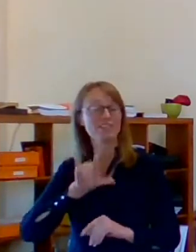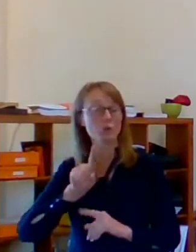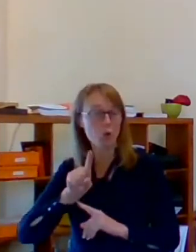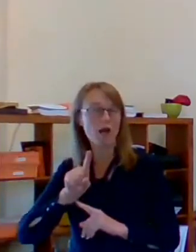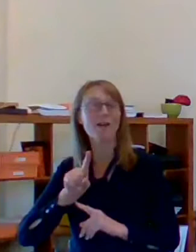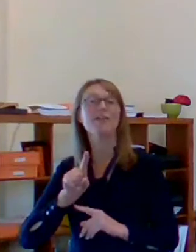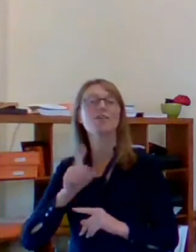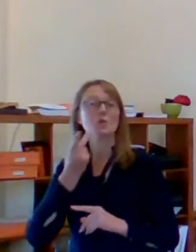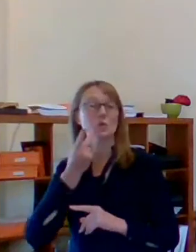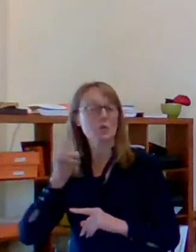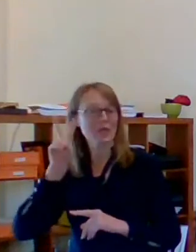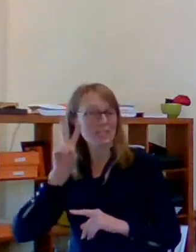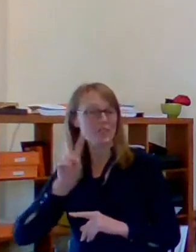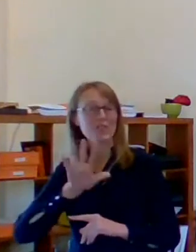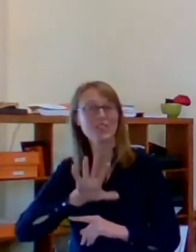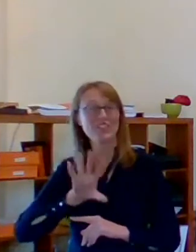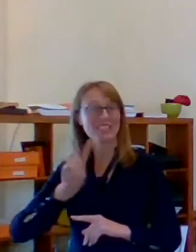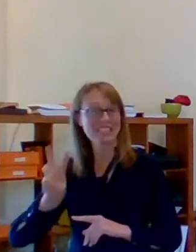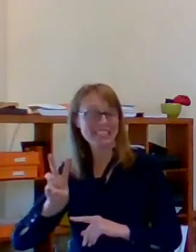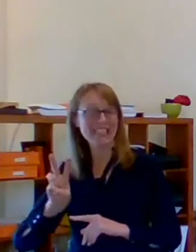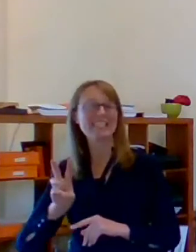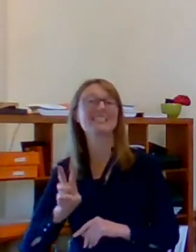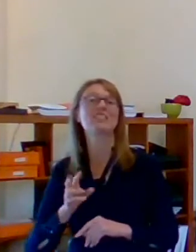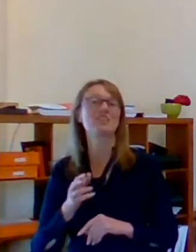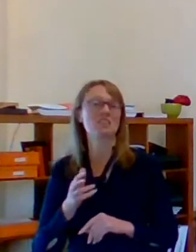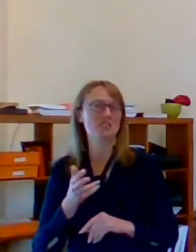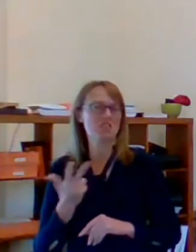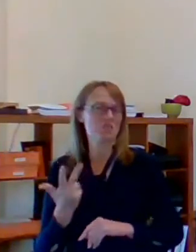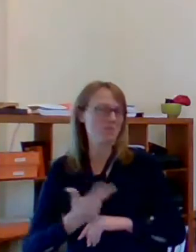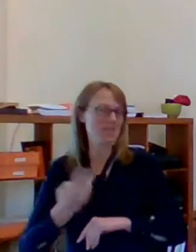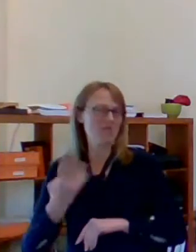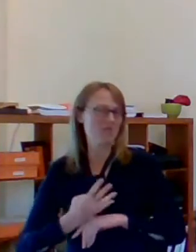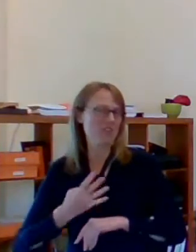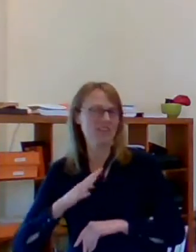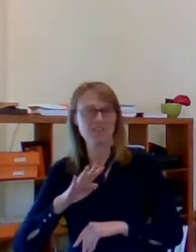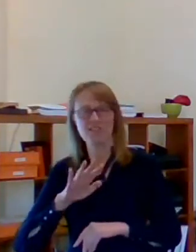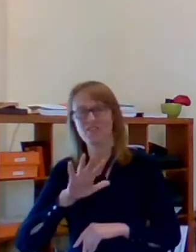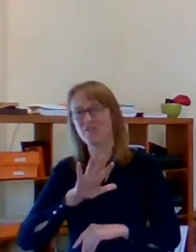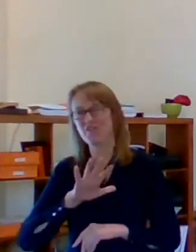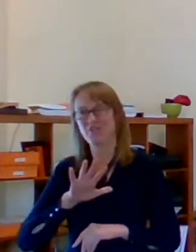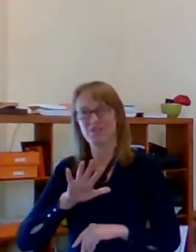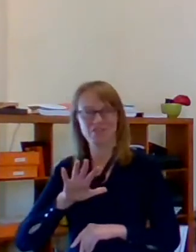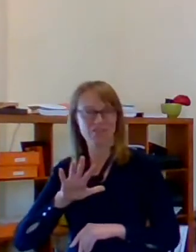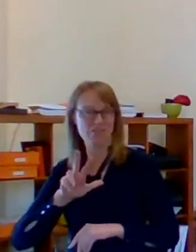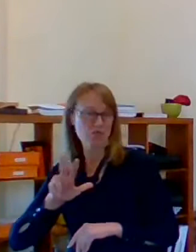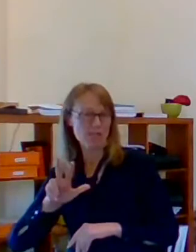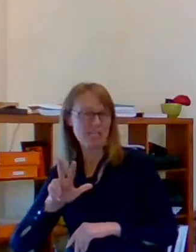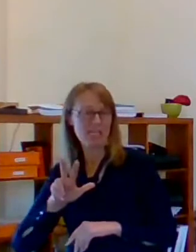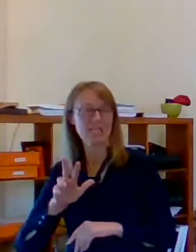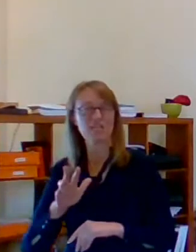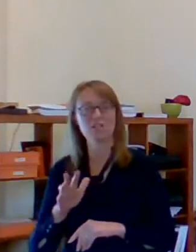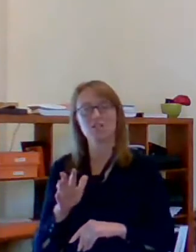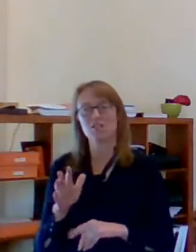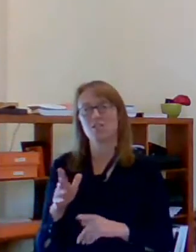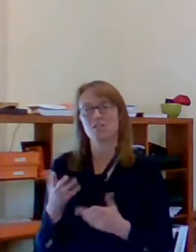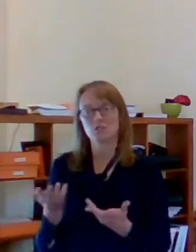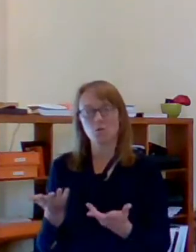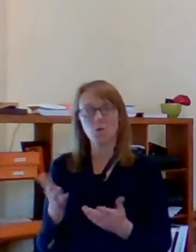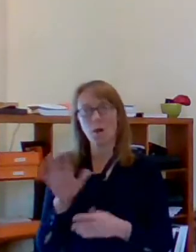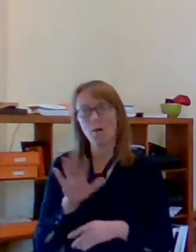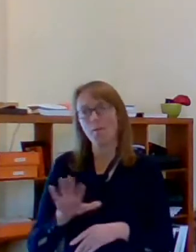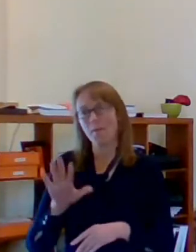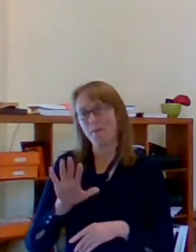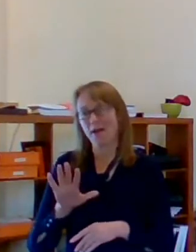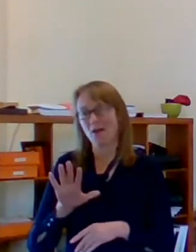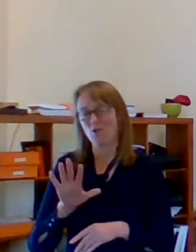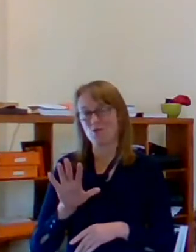51, 53. So what you can see is that over the last 7 days we've averaged about 51 cases,